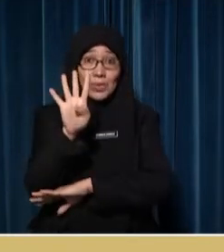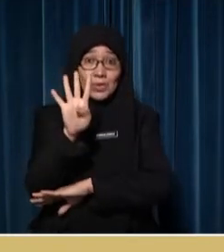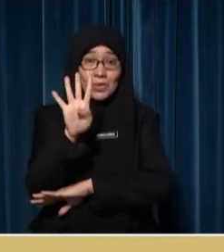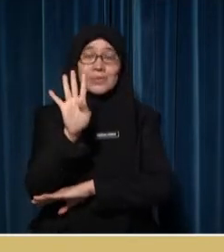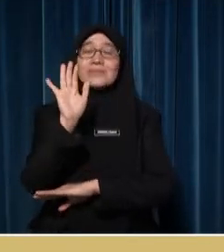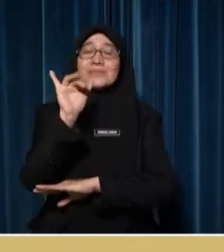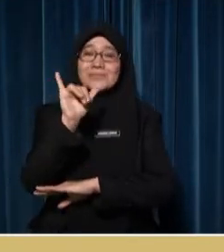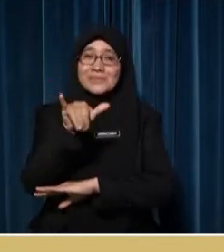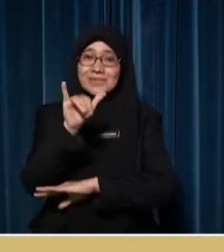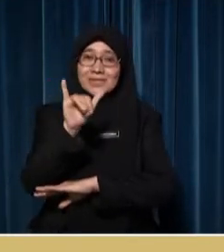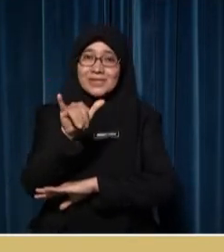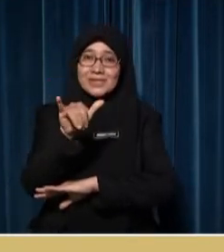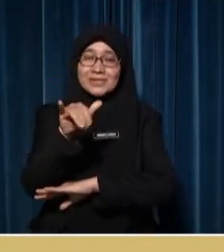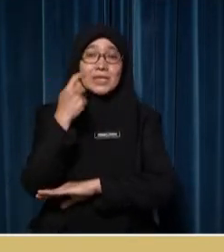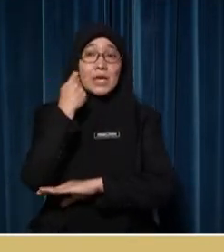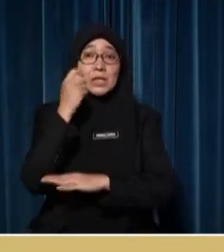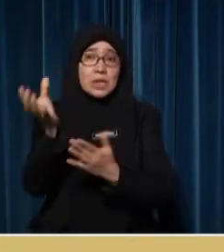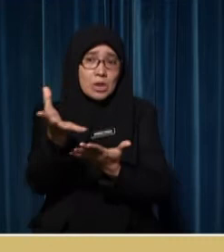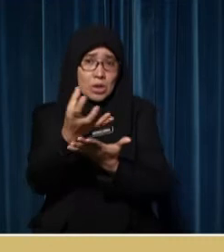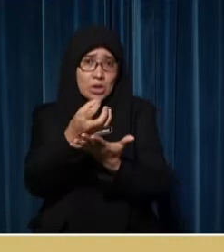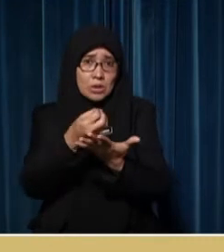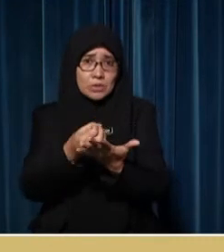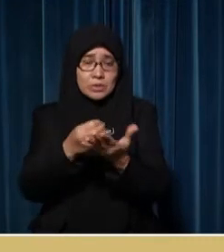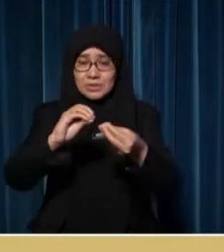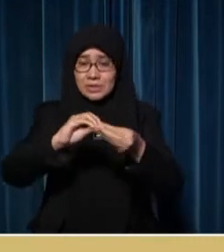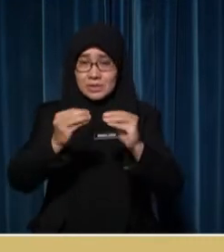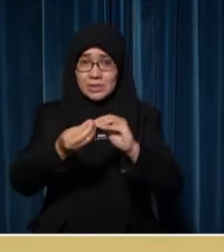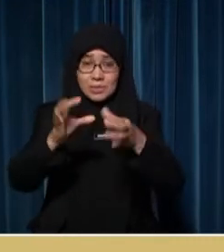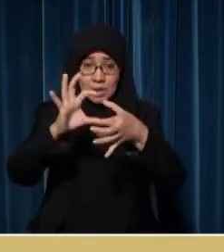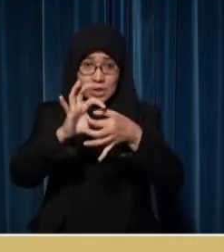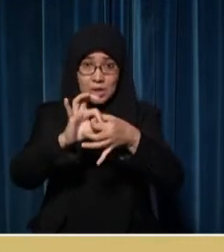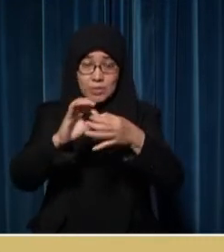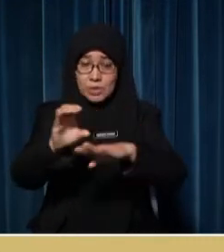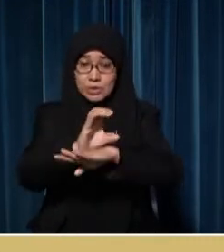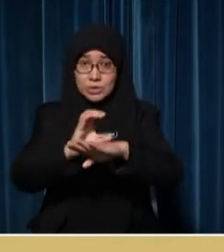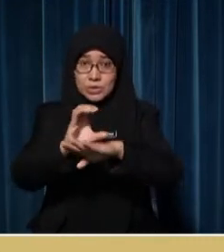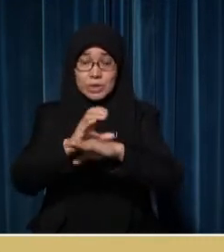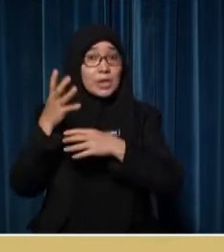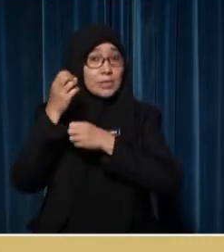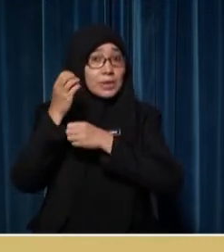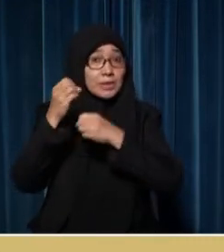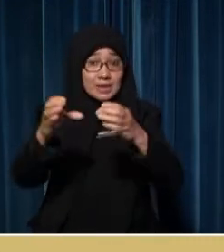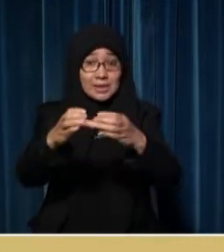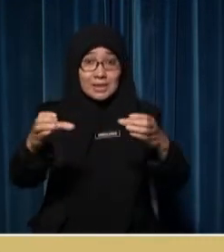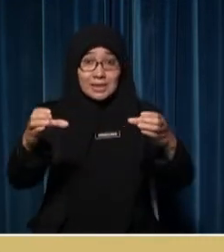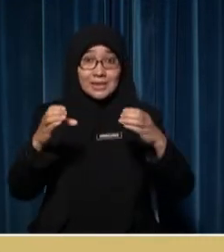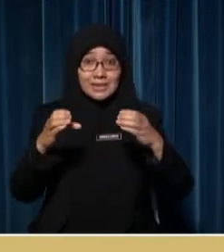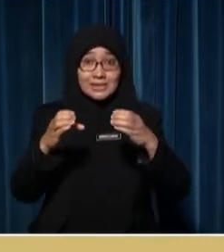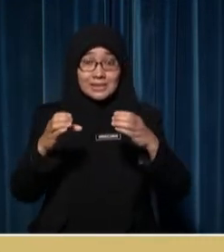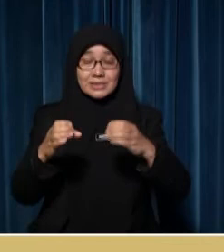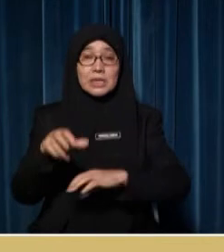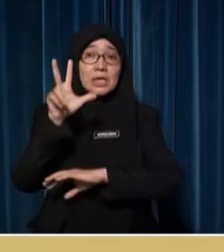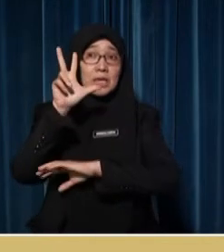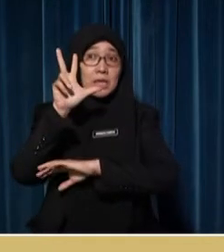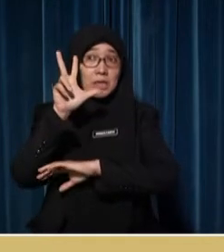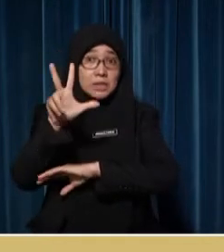Yes, the total number of chocolate milk cartons. 3 groups